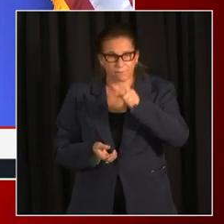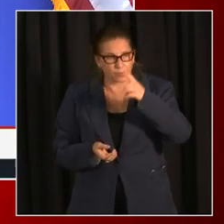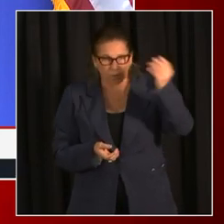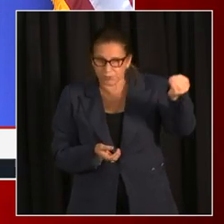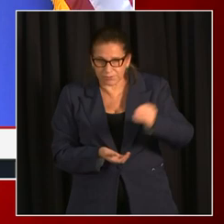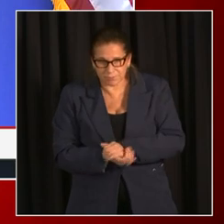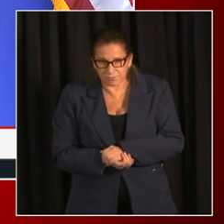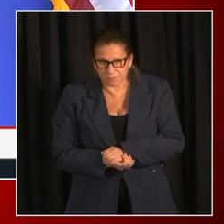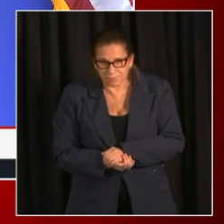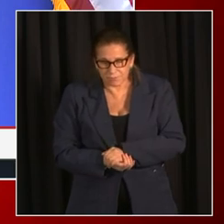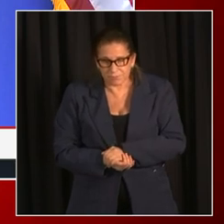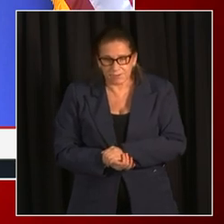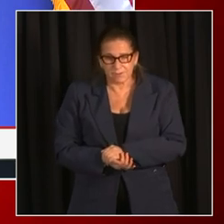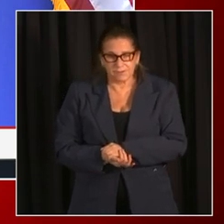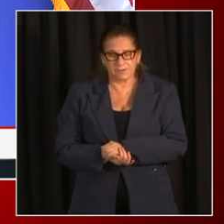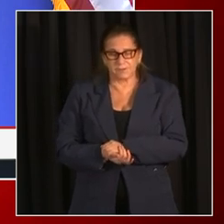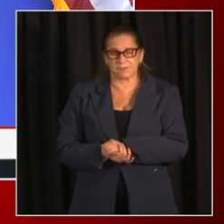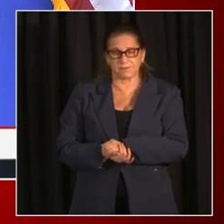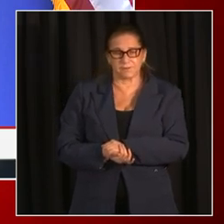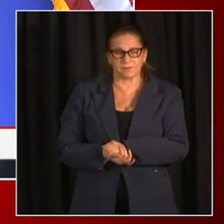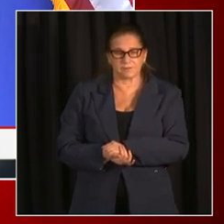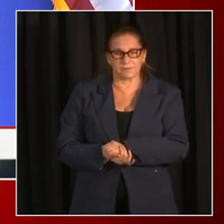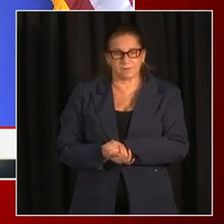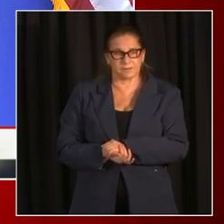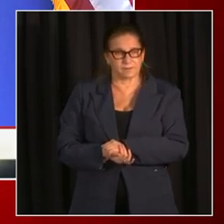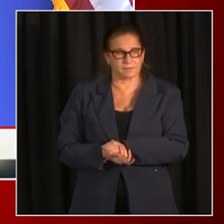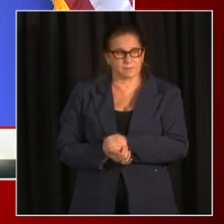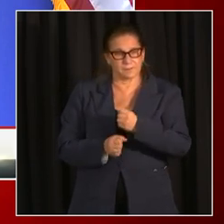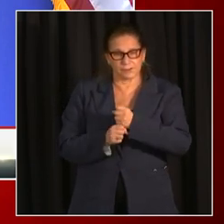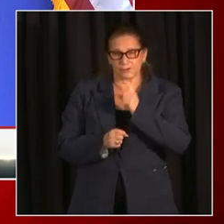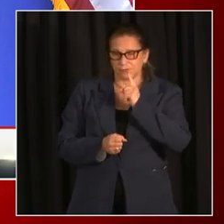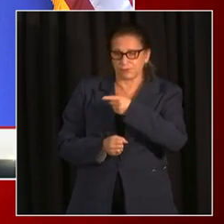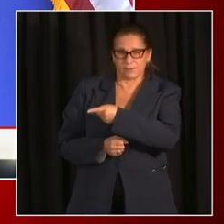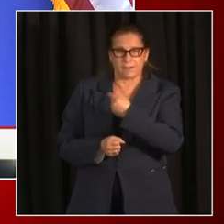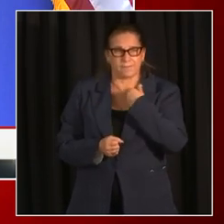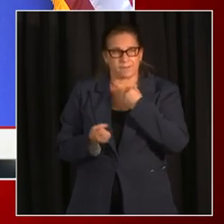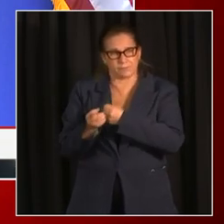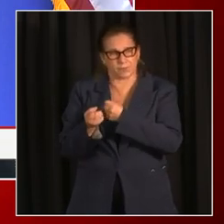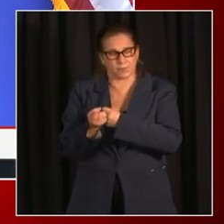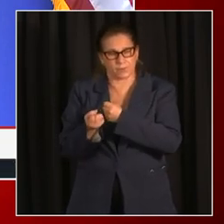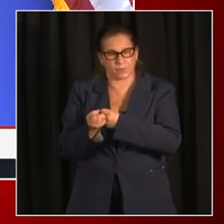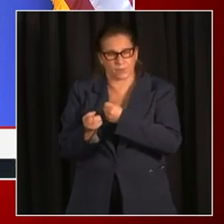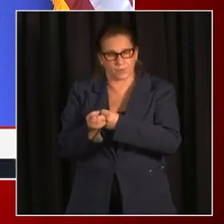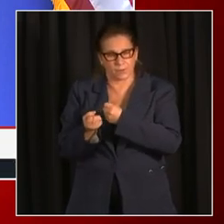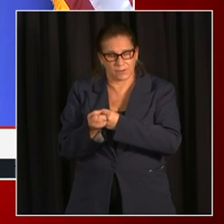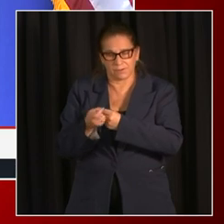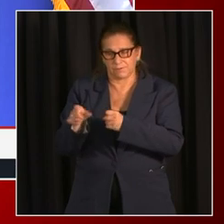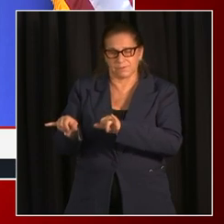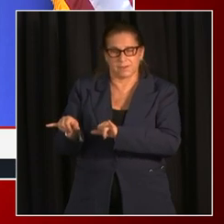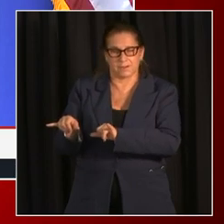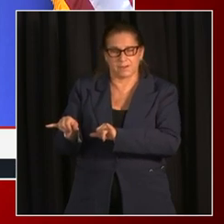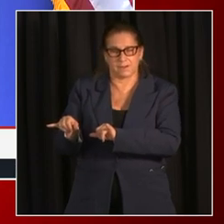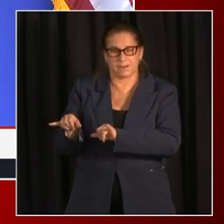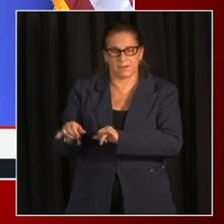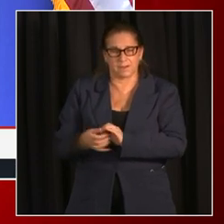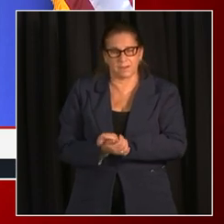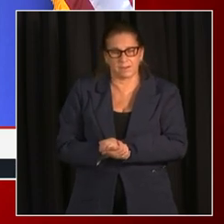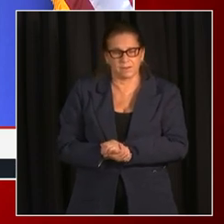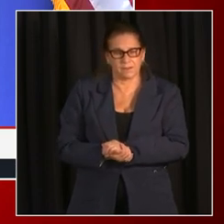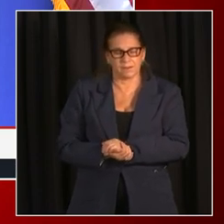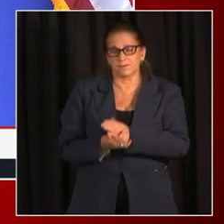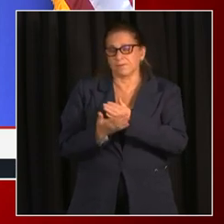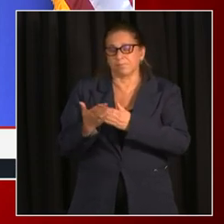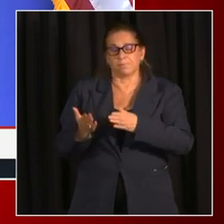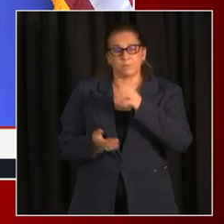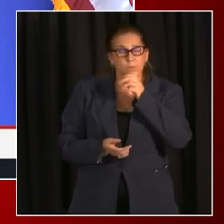actual things that we need on a daily basis in terms of sustenance, or sometimes it may be other essential supplies